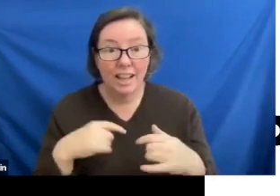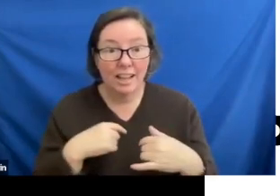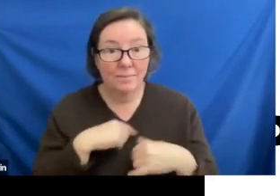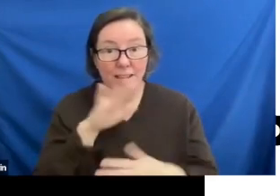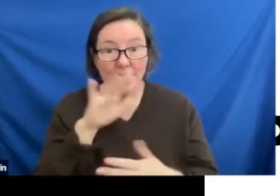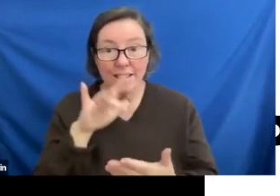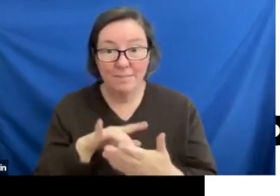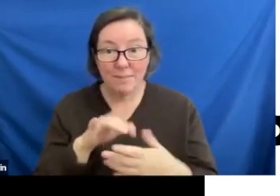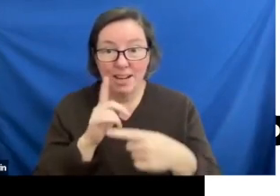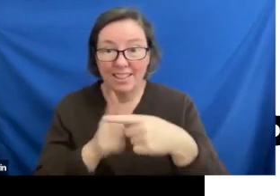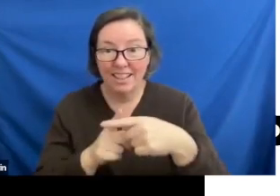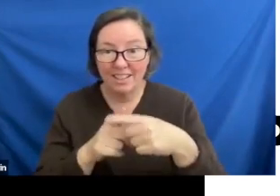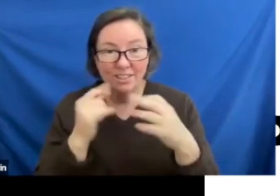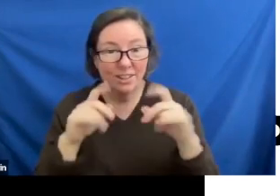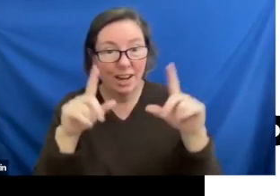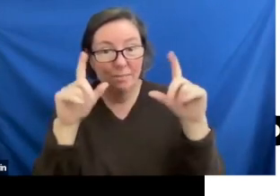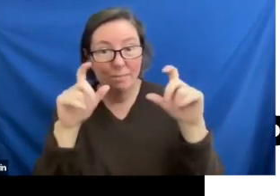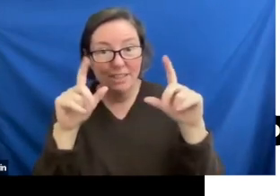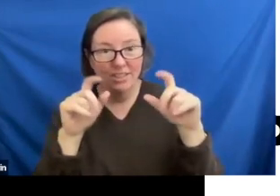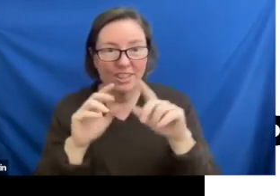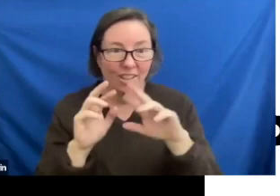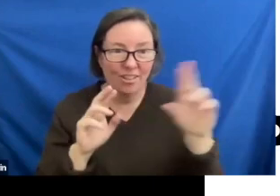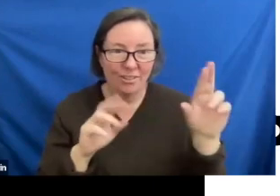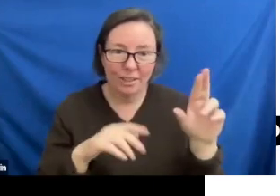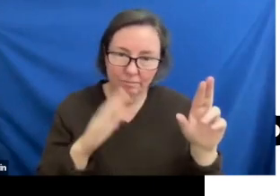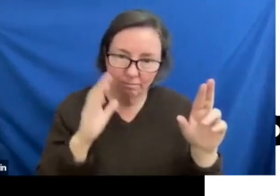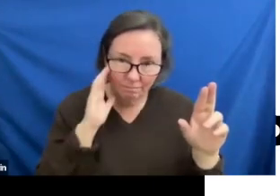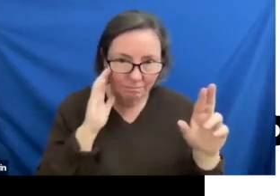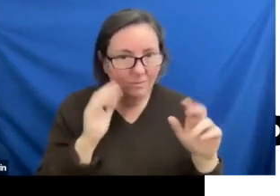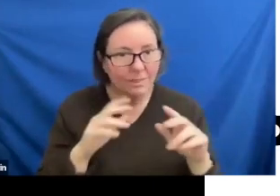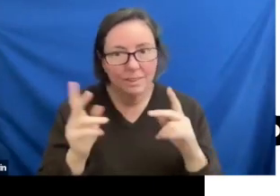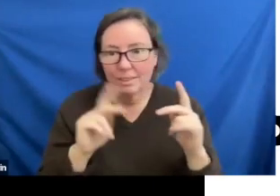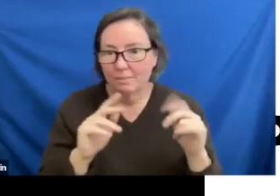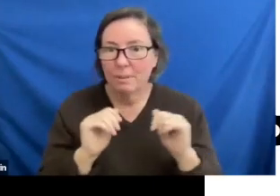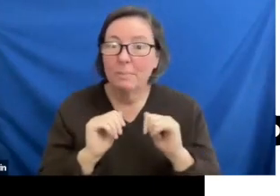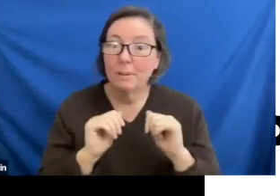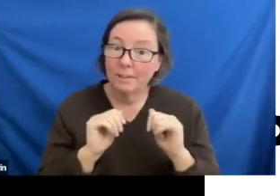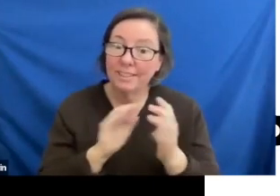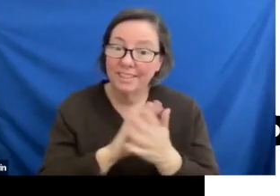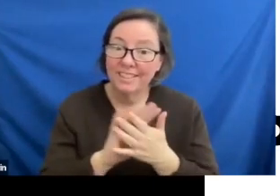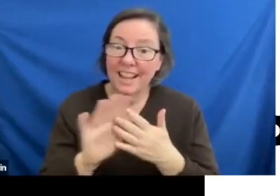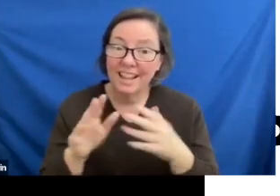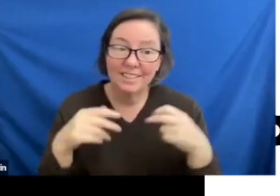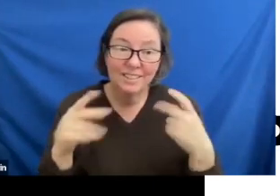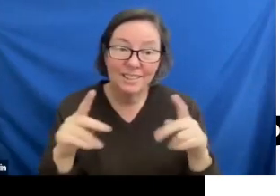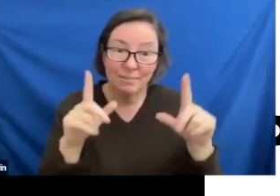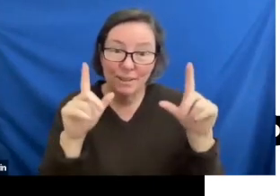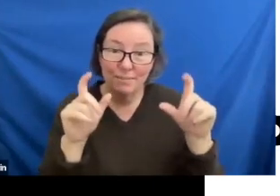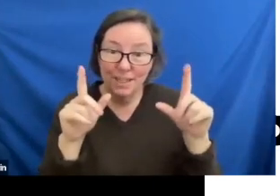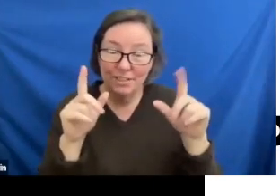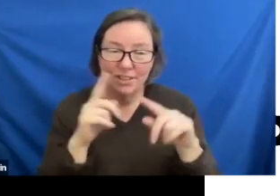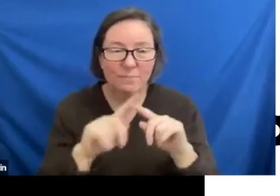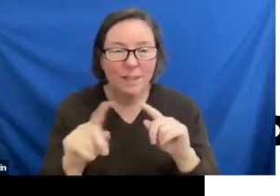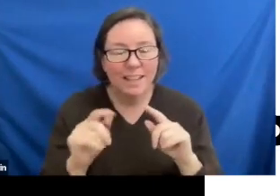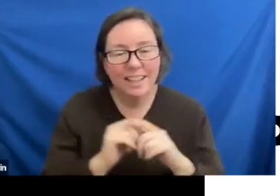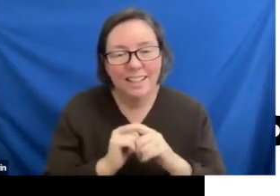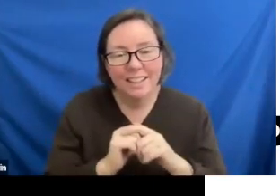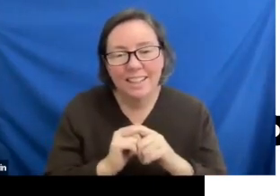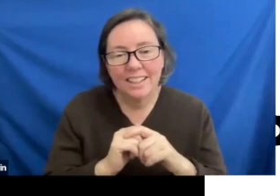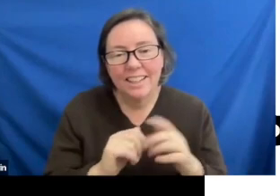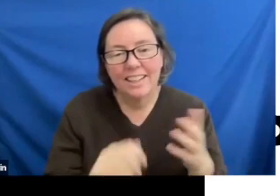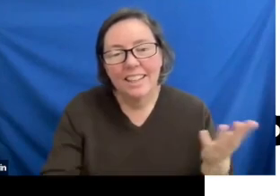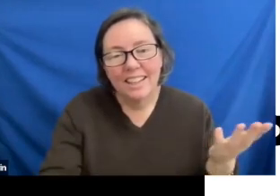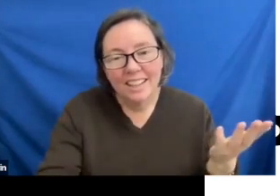that intersection trying to take the picture on the right, and folks were kind enough to let me get a picture. And we